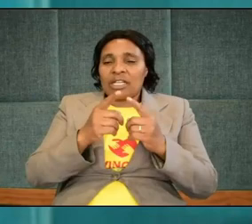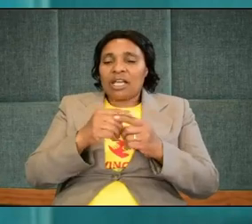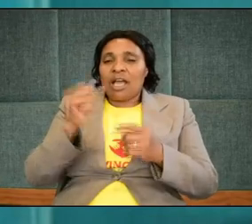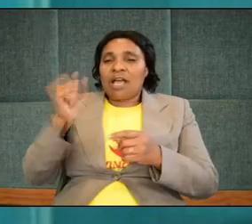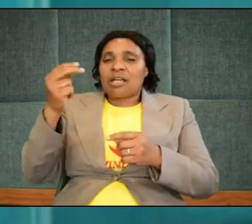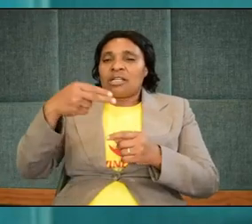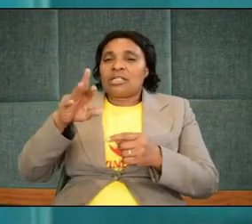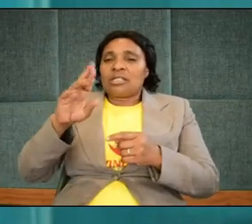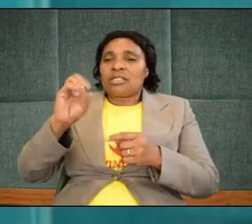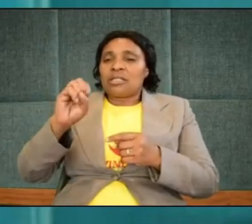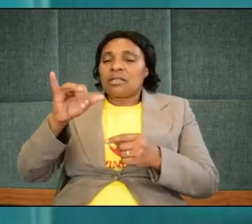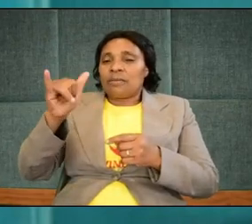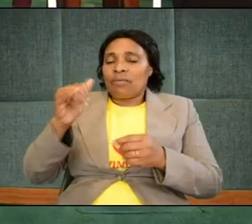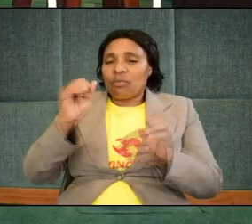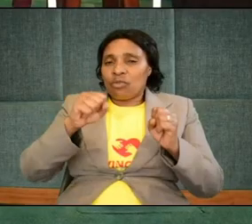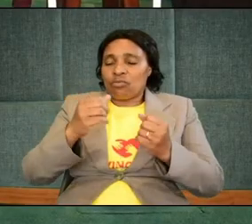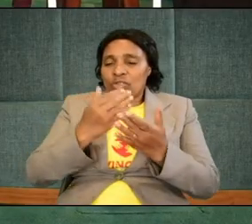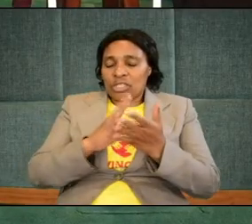us once more.